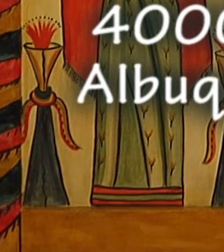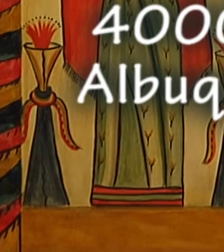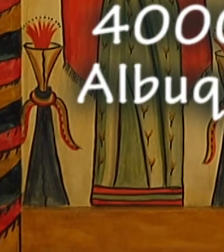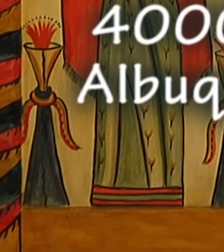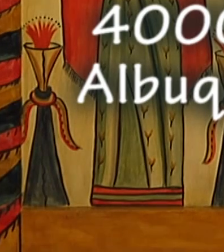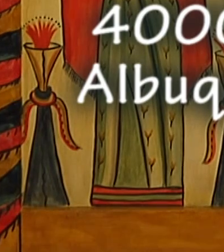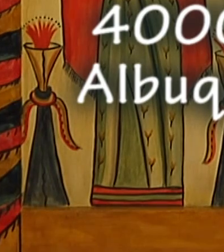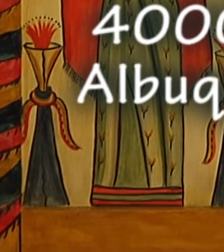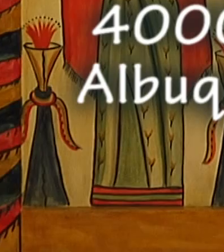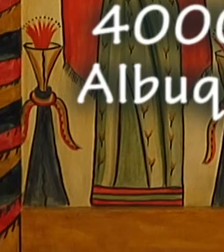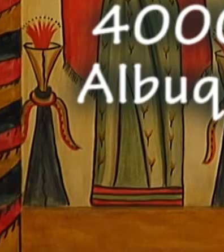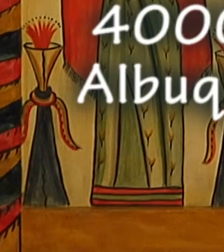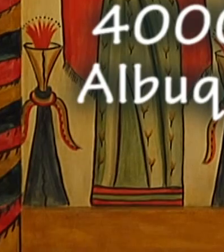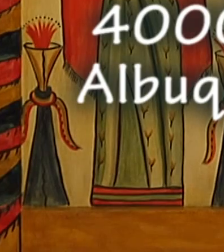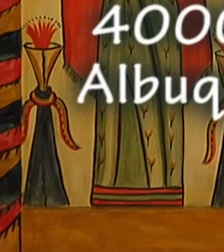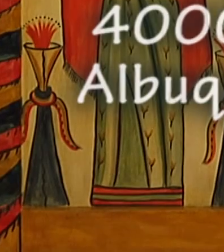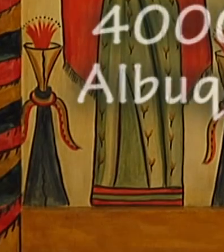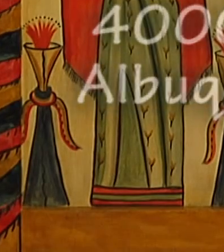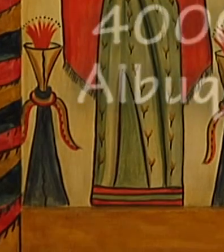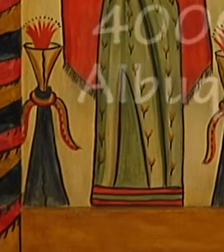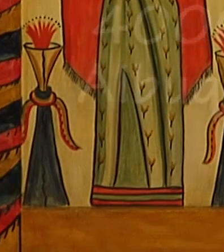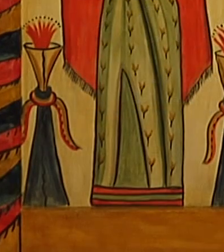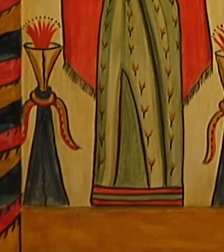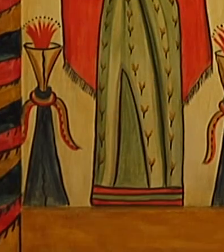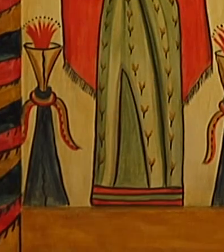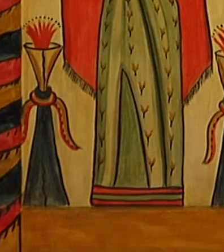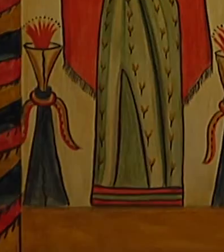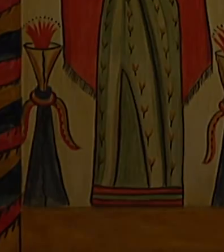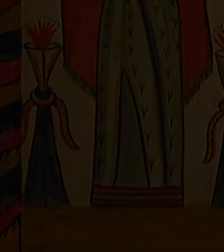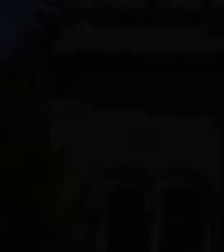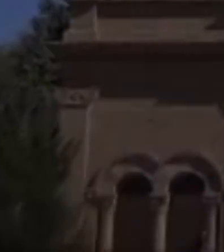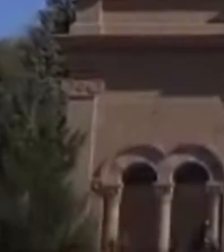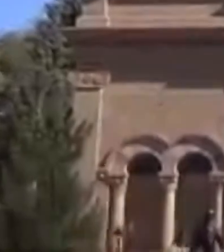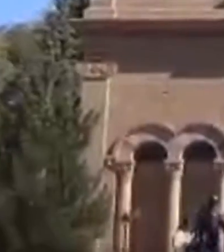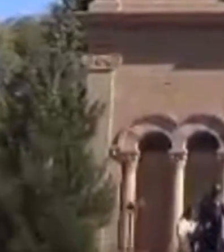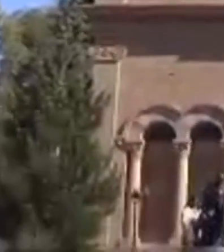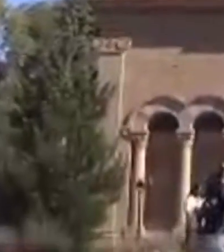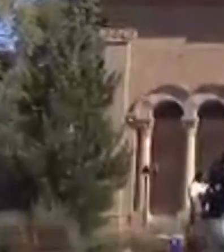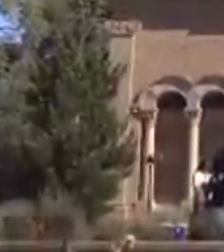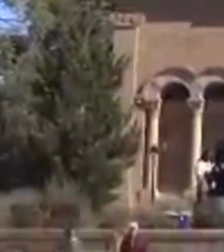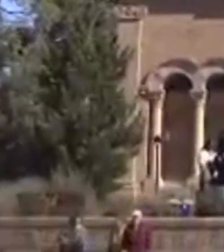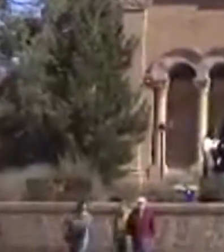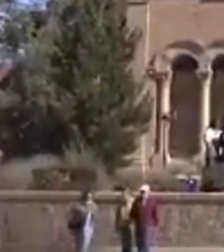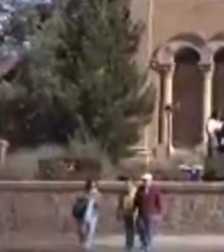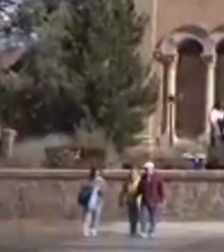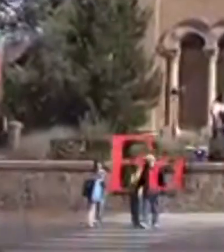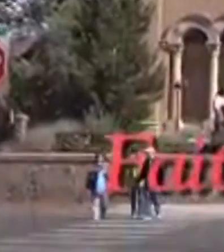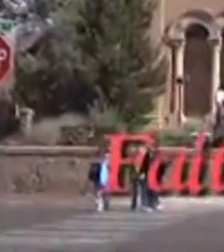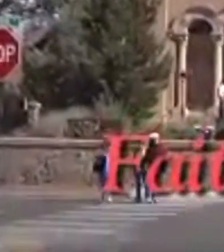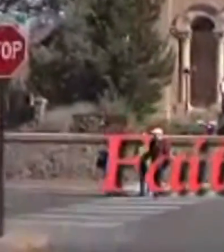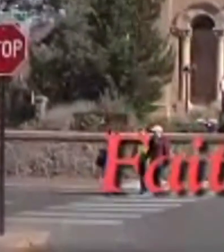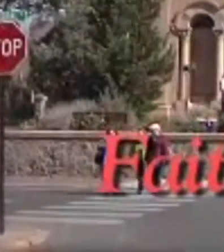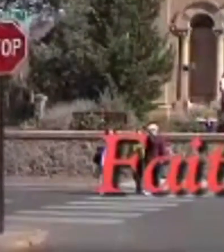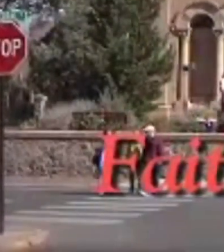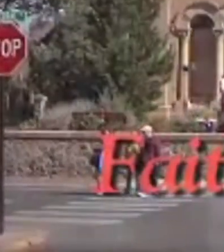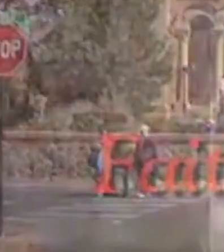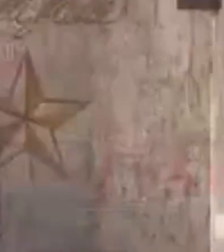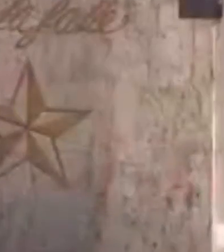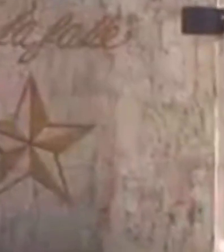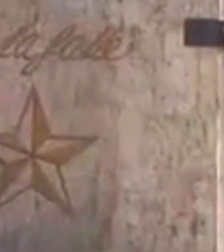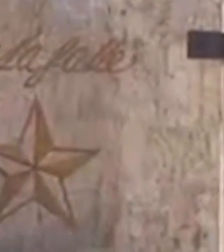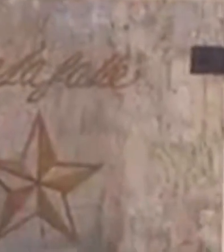receive by your generous gift through Christ our Lord. Amen. And may Almighty God bless you, the Father, the